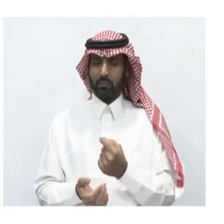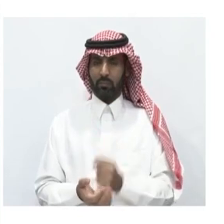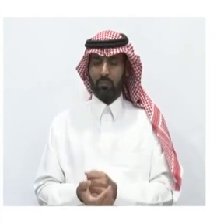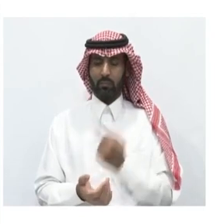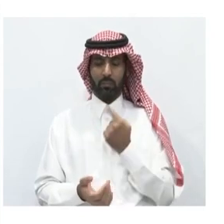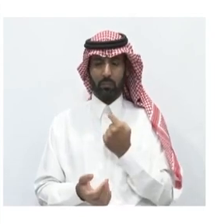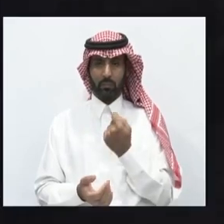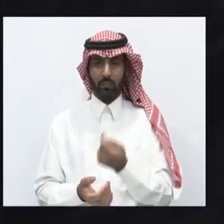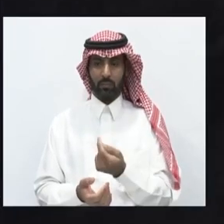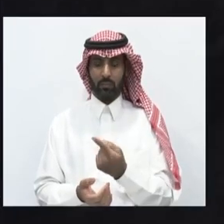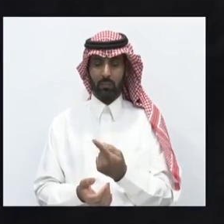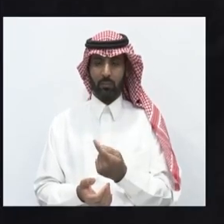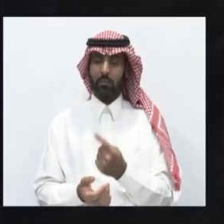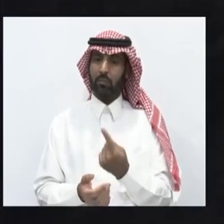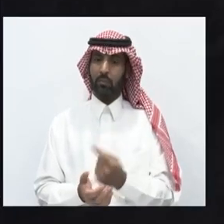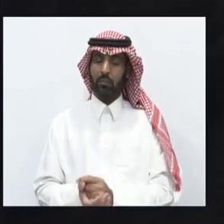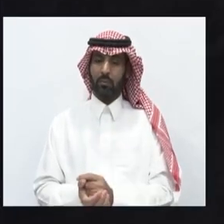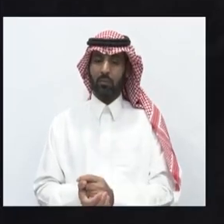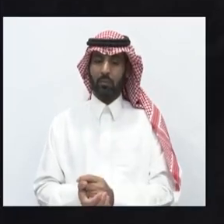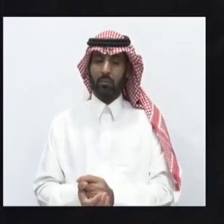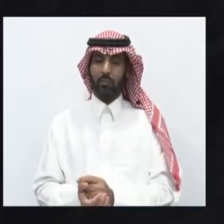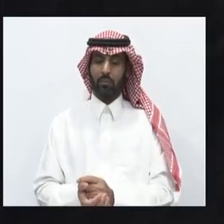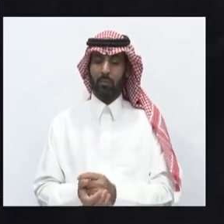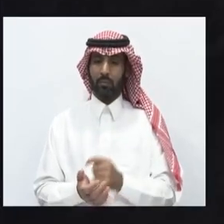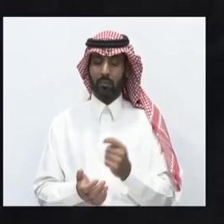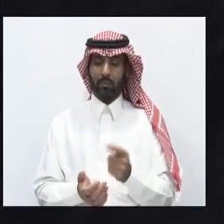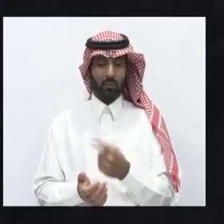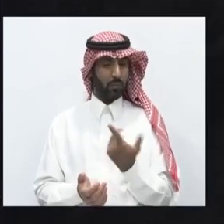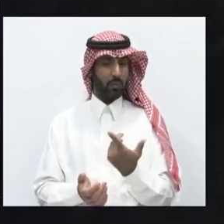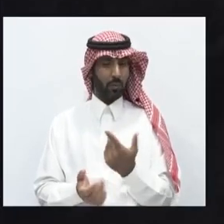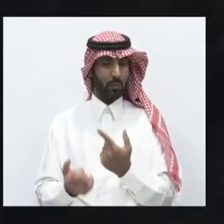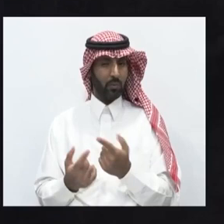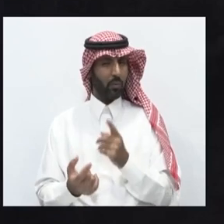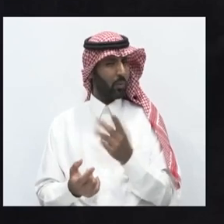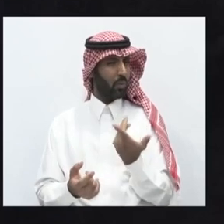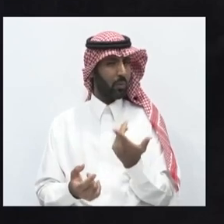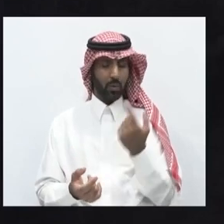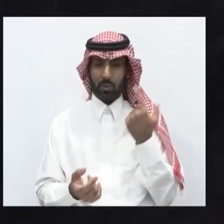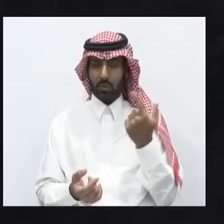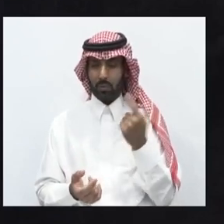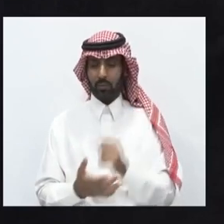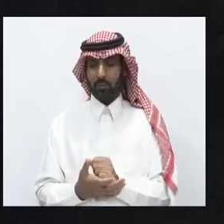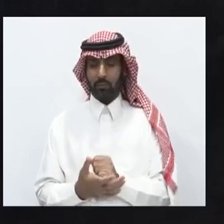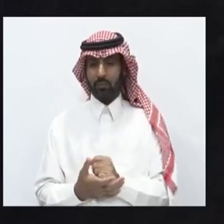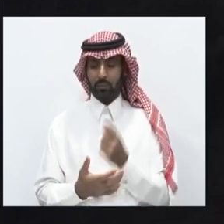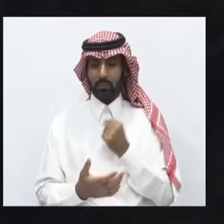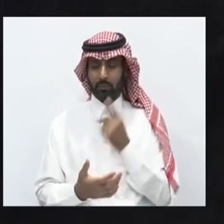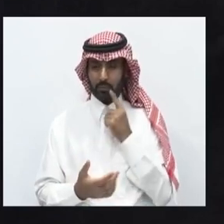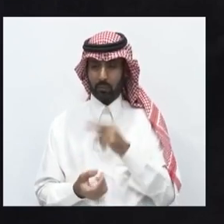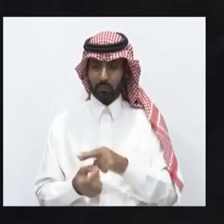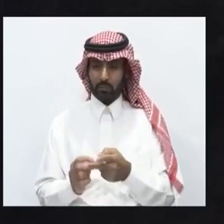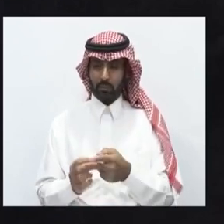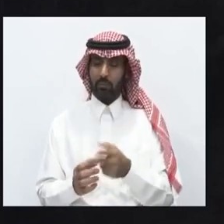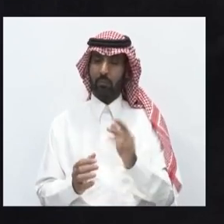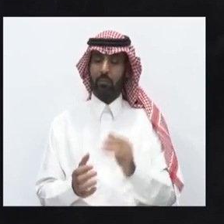man's request? Regardless of his that he was right or wrong, what is your opinion of his request that he wanted to change